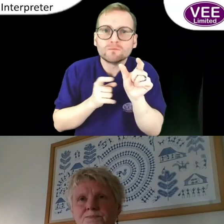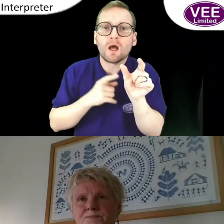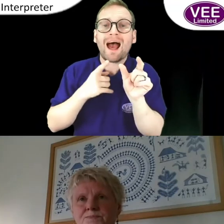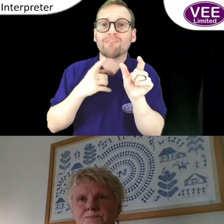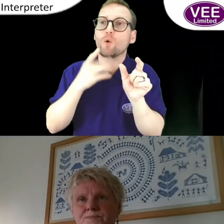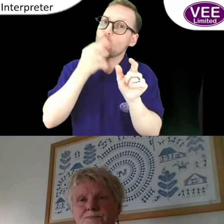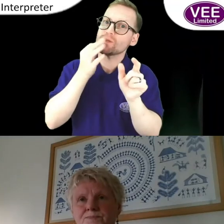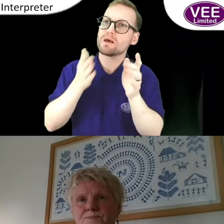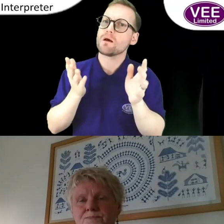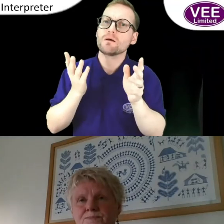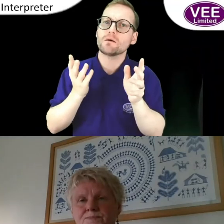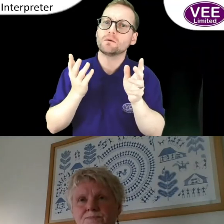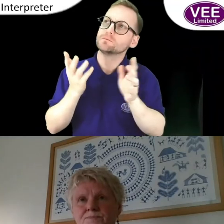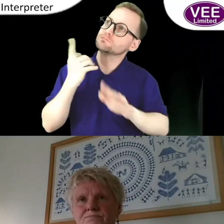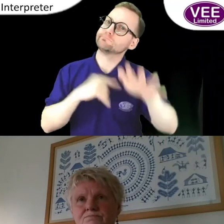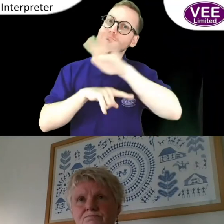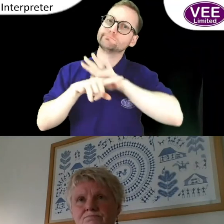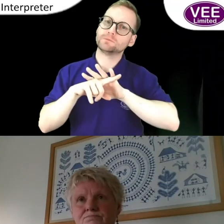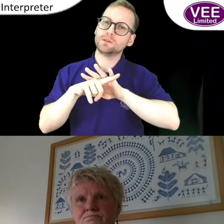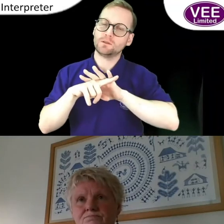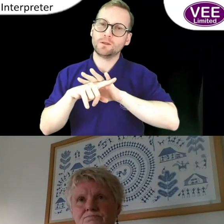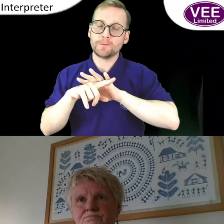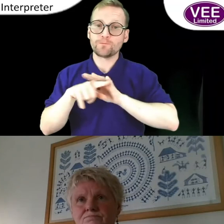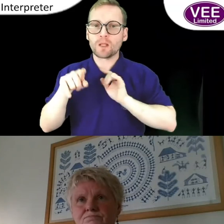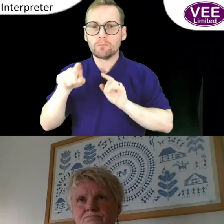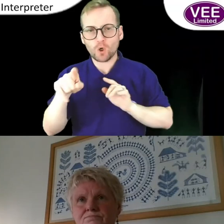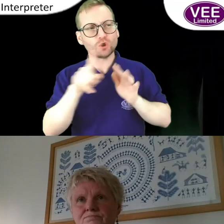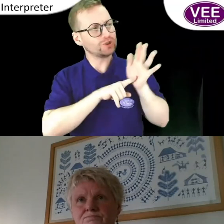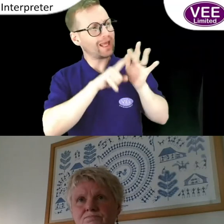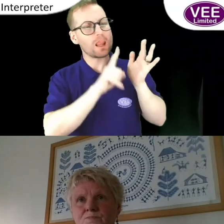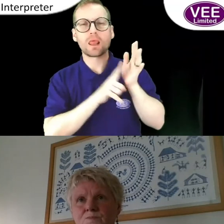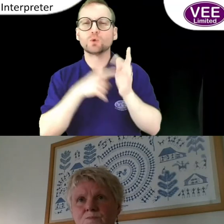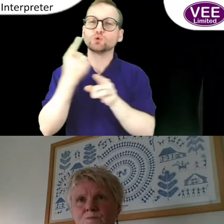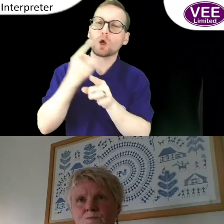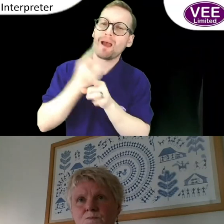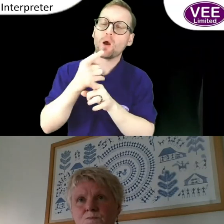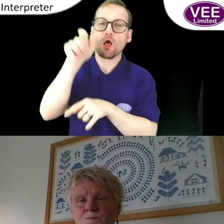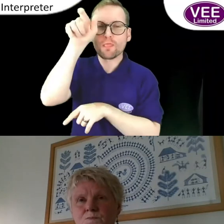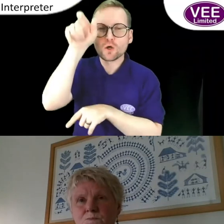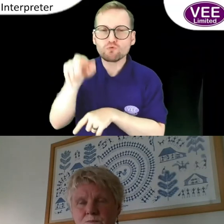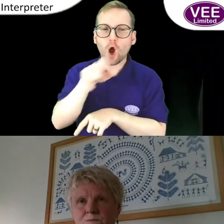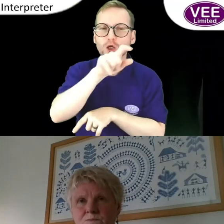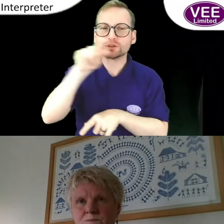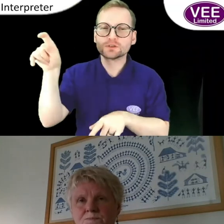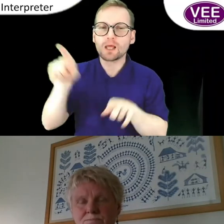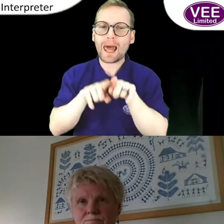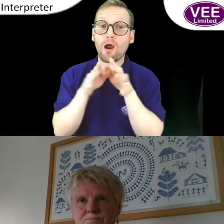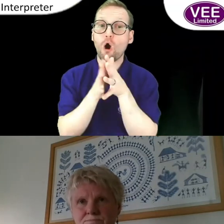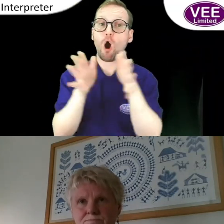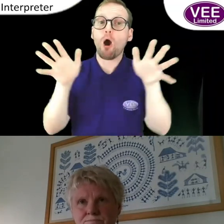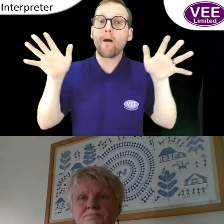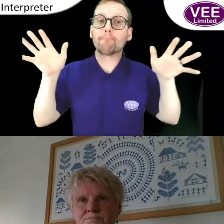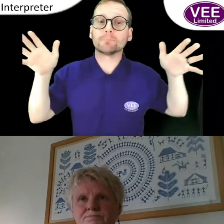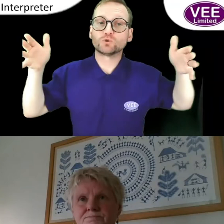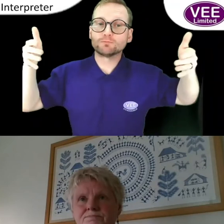very pleased to see the way how you put your thoughts about the cross being an arm. I found that is a very beautiful image.